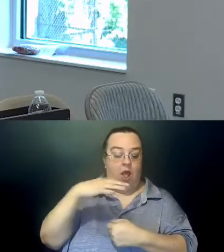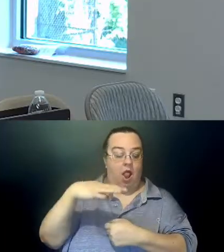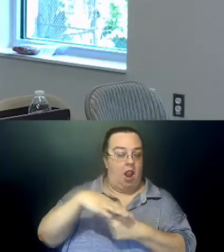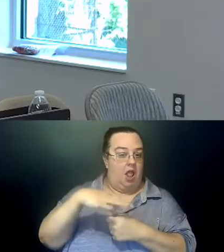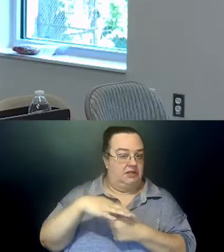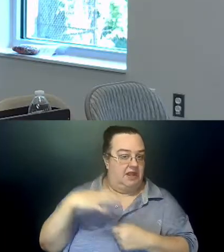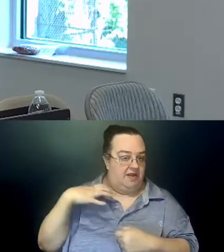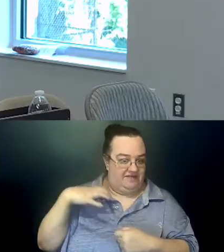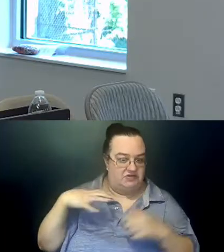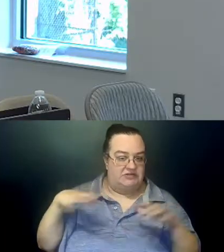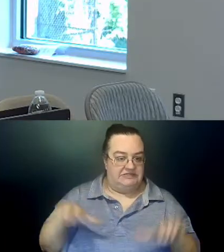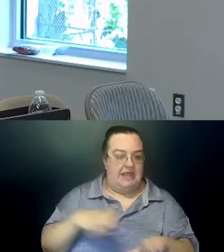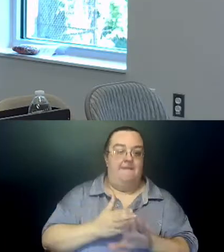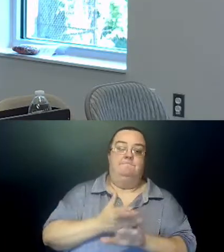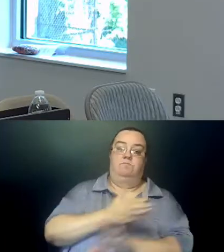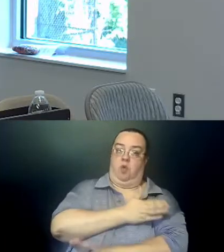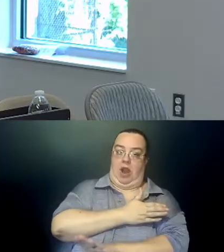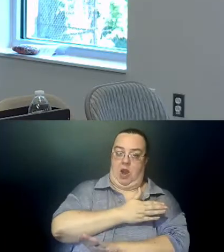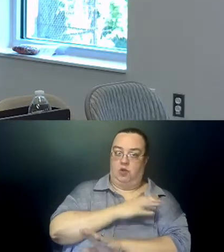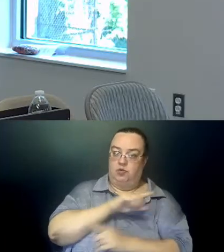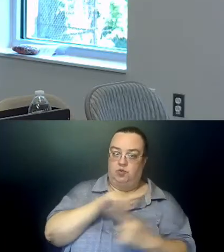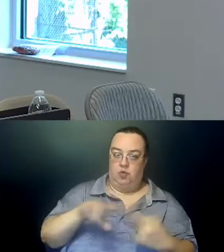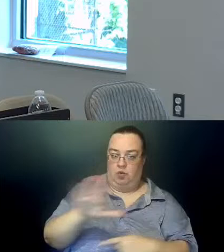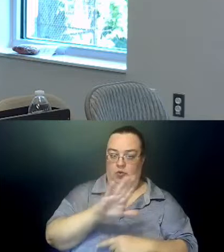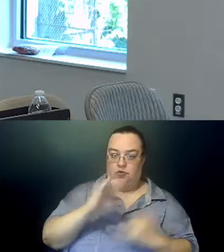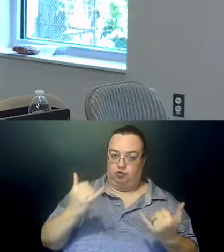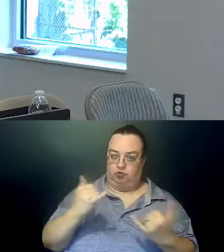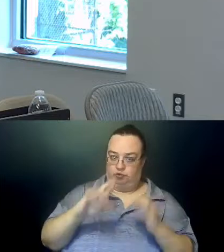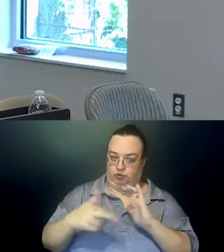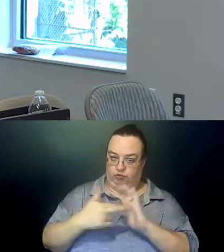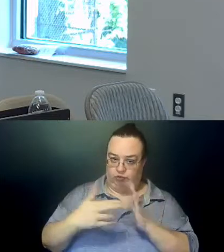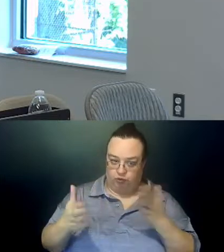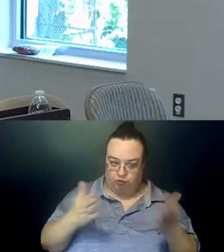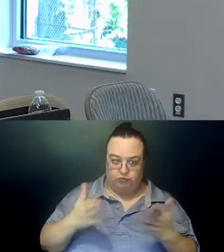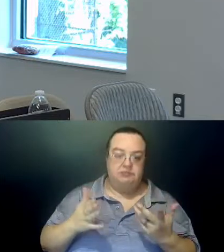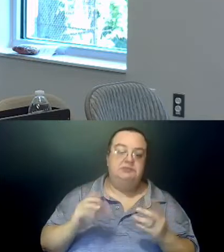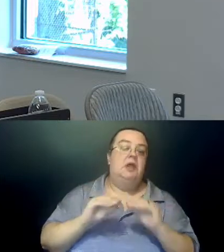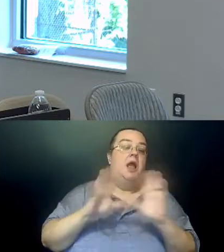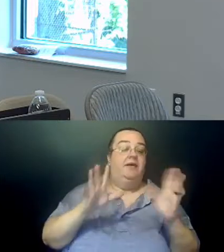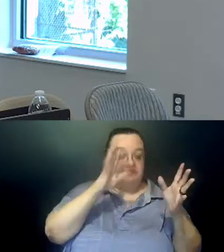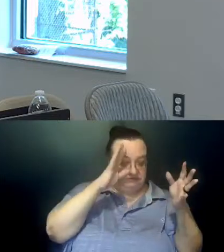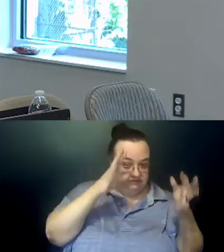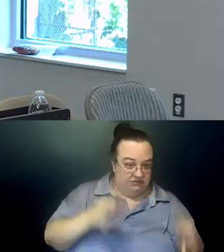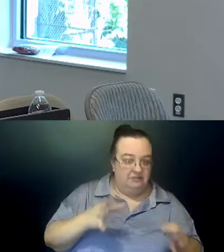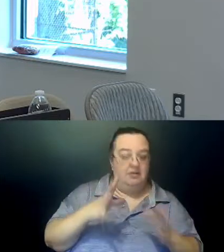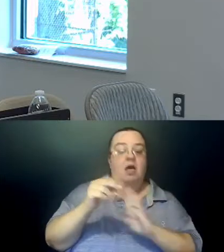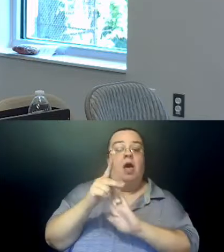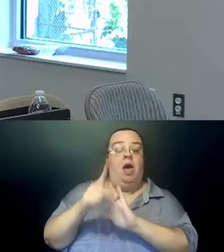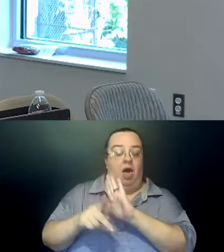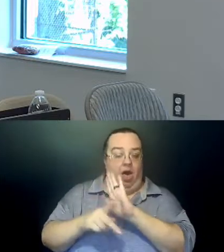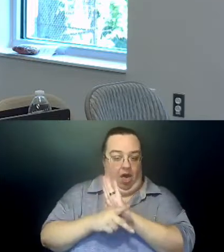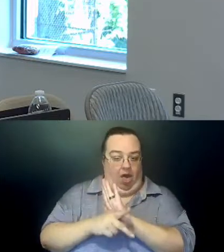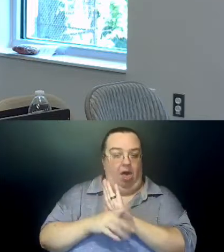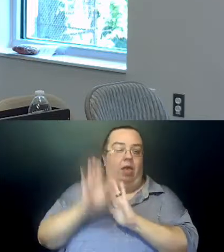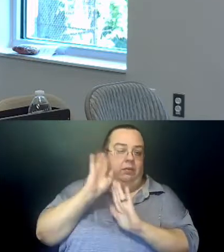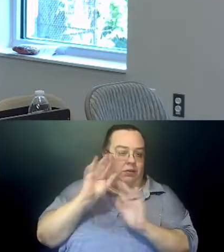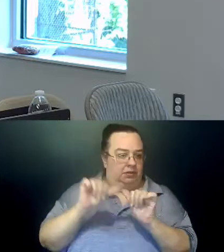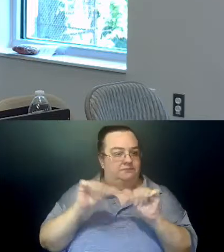serving. Obviously, decisions and policies shape and